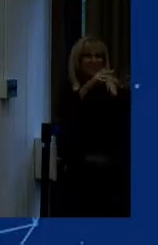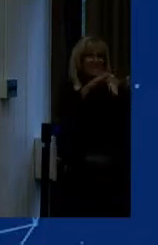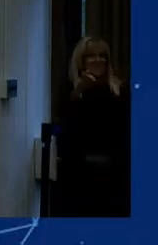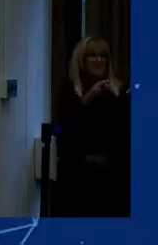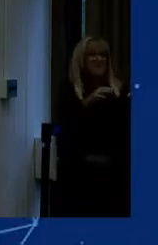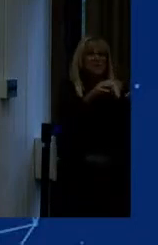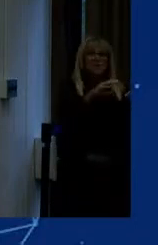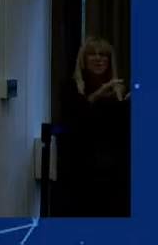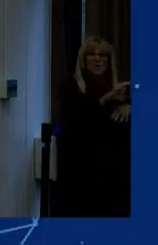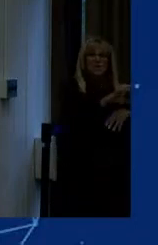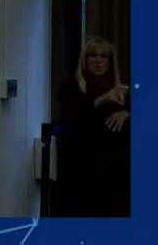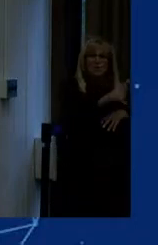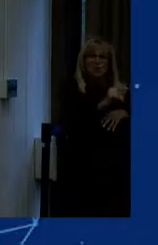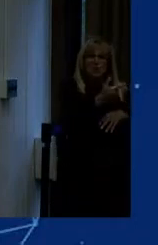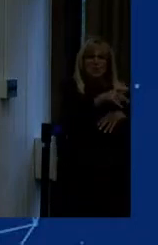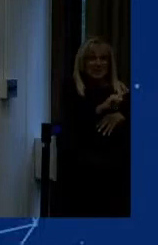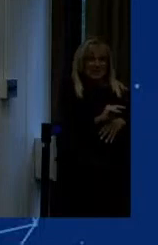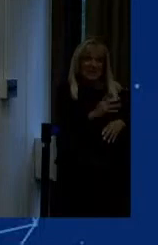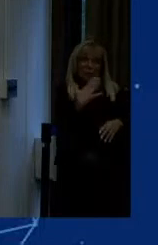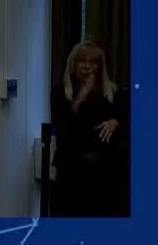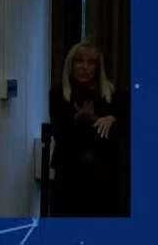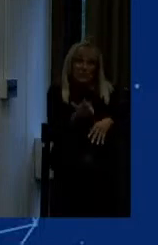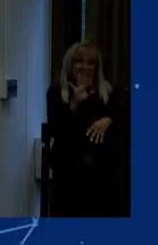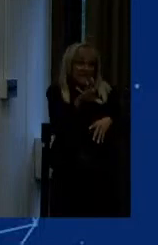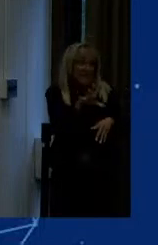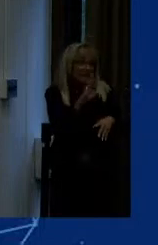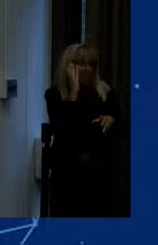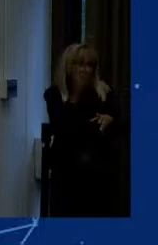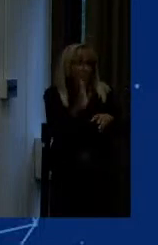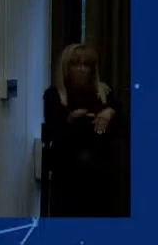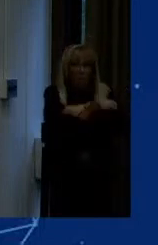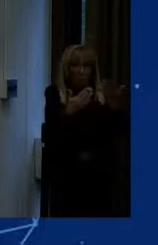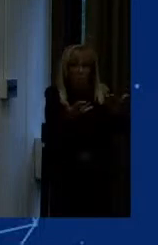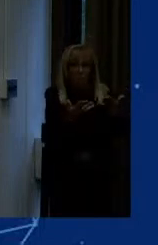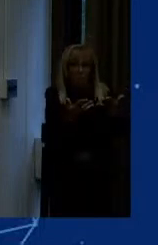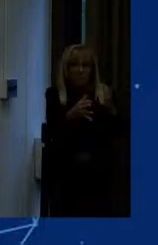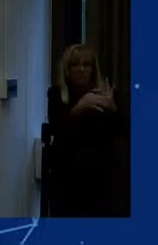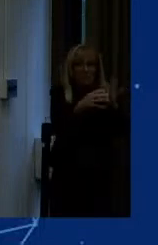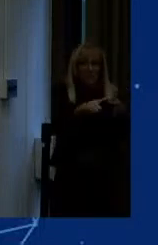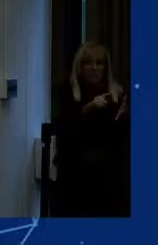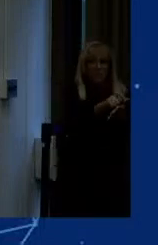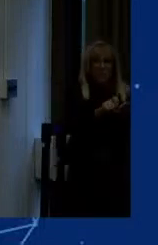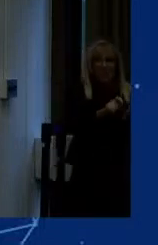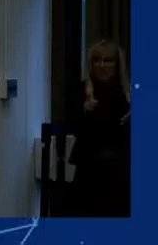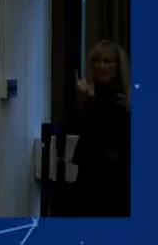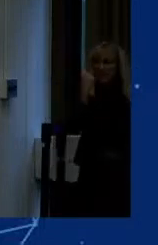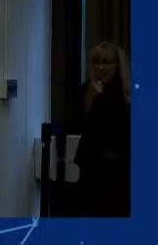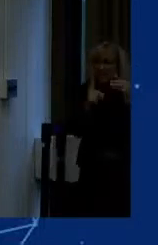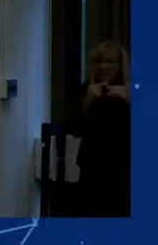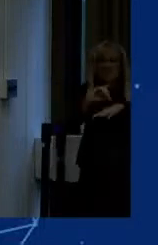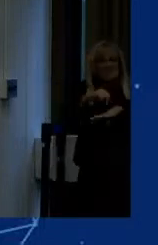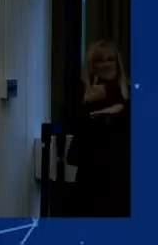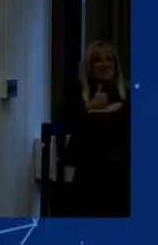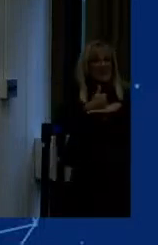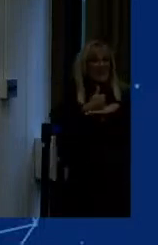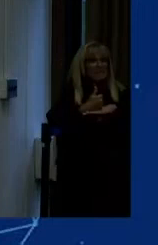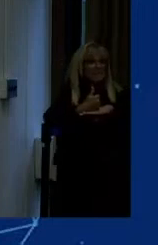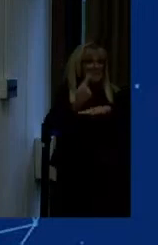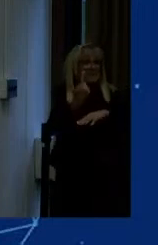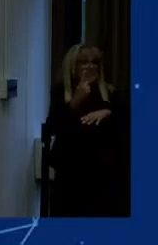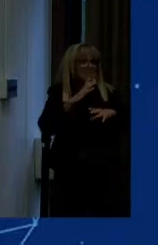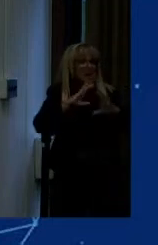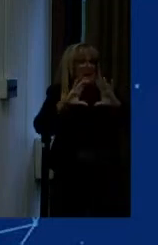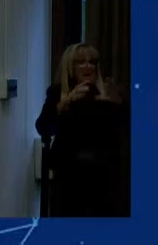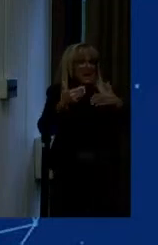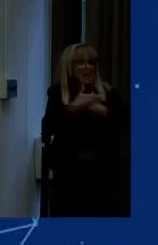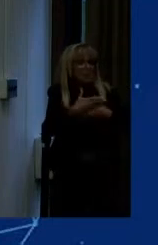pretty good tips about writing. And so this is something else I'm thinking about, maybe, you know, setting up a station in my classroom this year to help